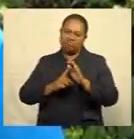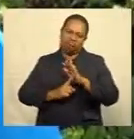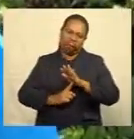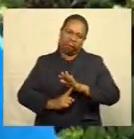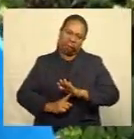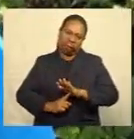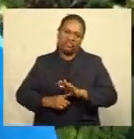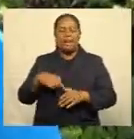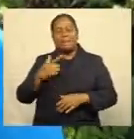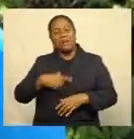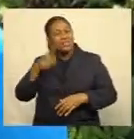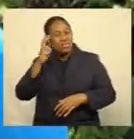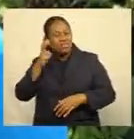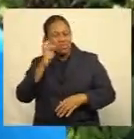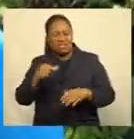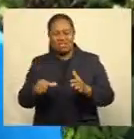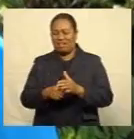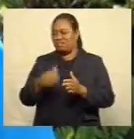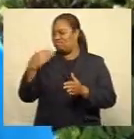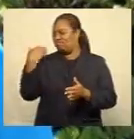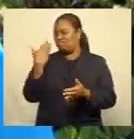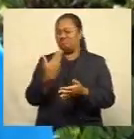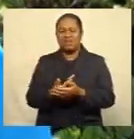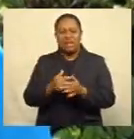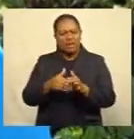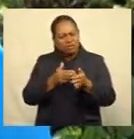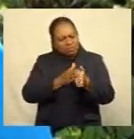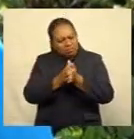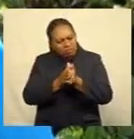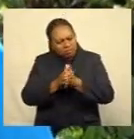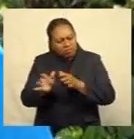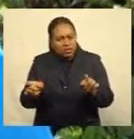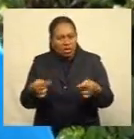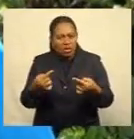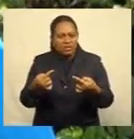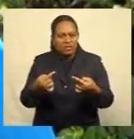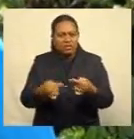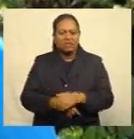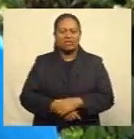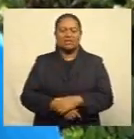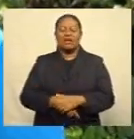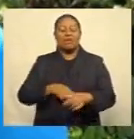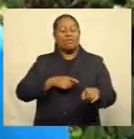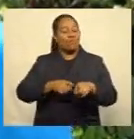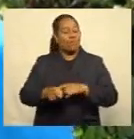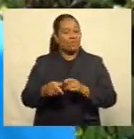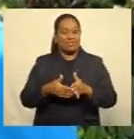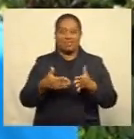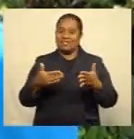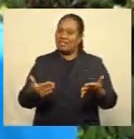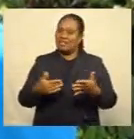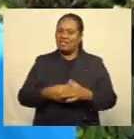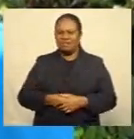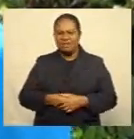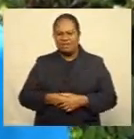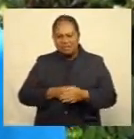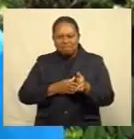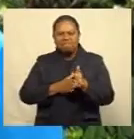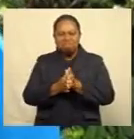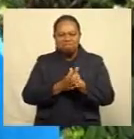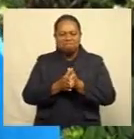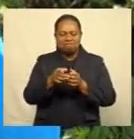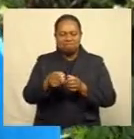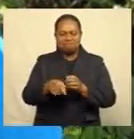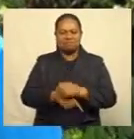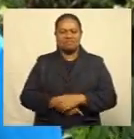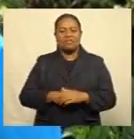hard and they looked forward to this competition where most of them probably had been tapering off.